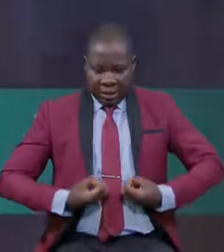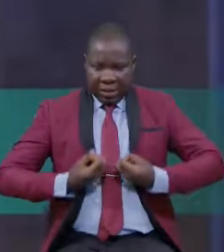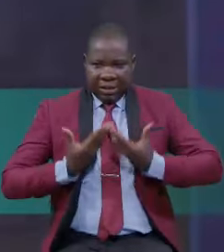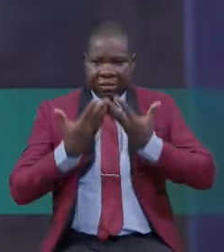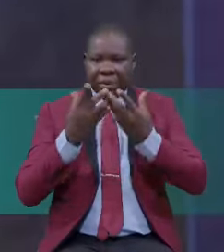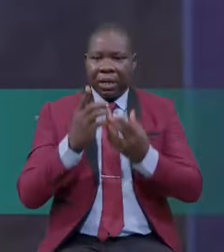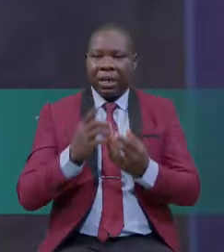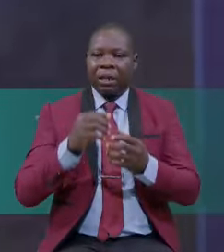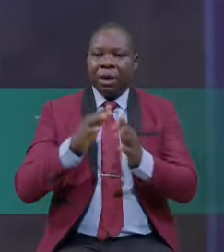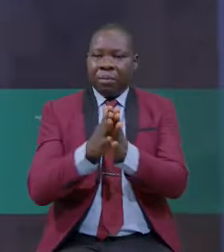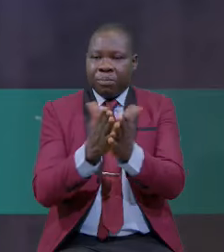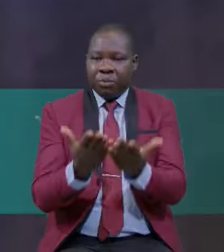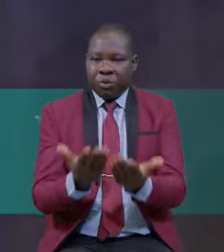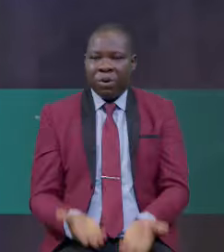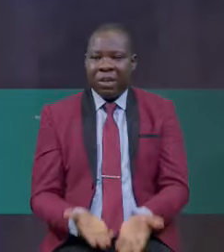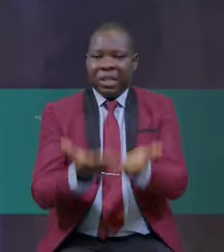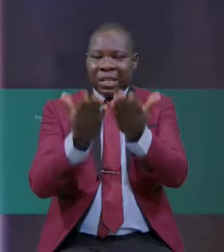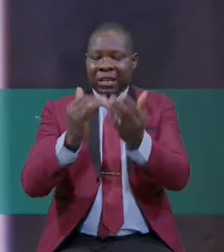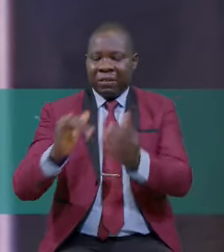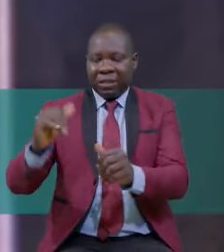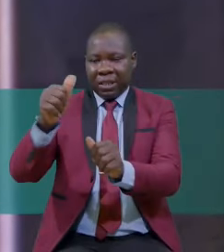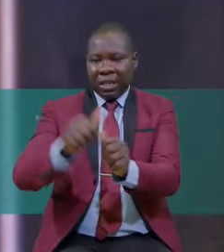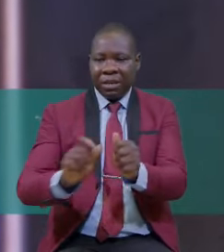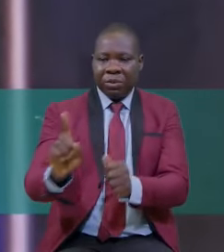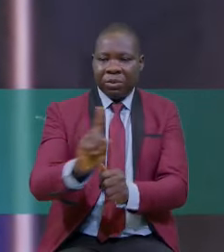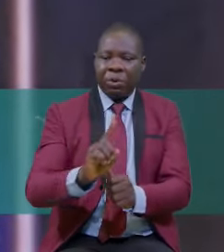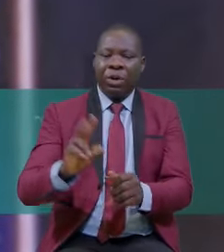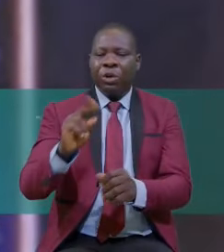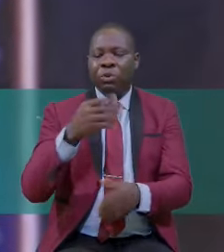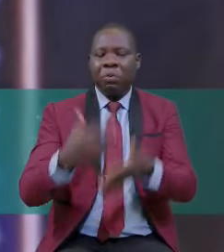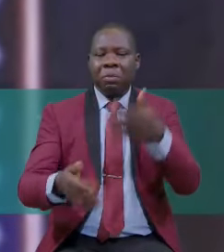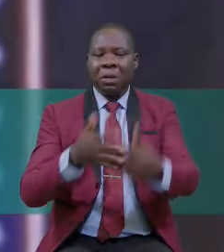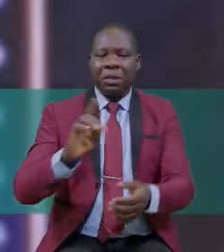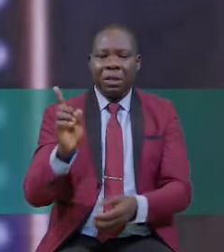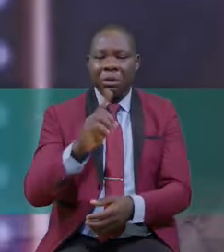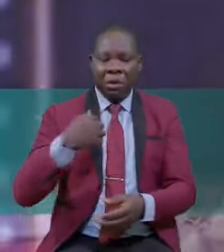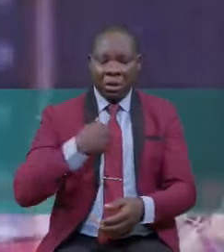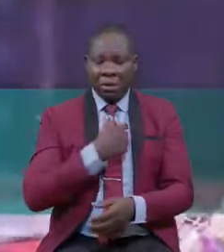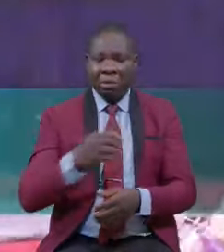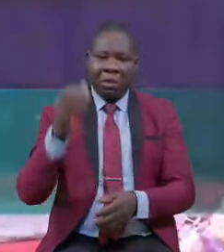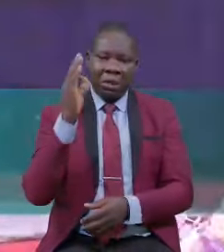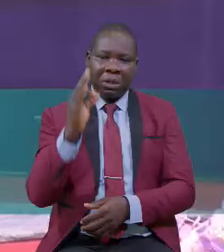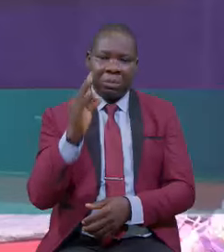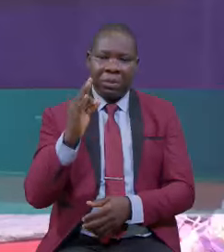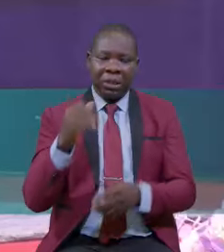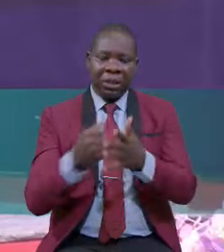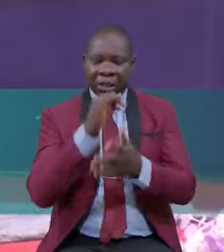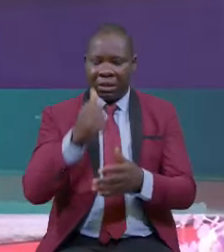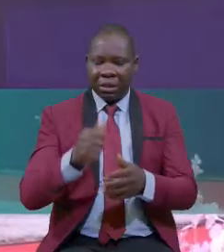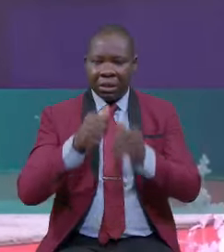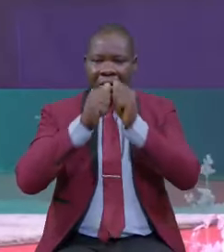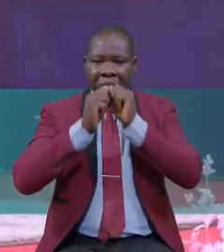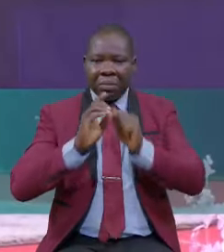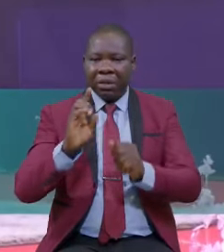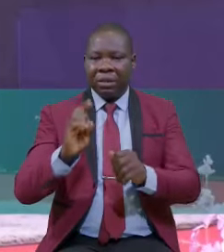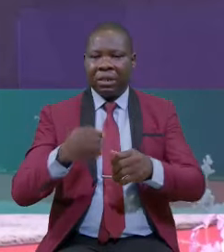ministering, this book, the Bible, is the blessed, inspired book, lifting up everyone. Number three is